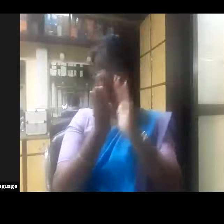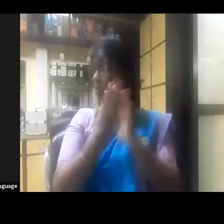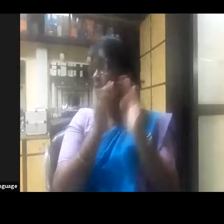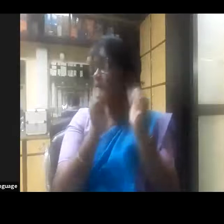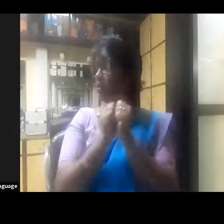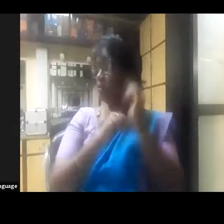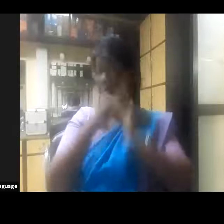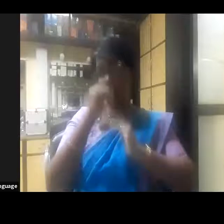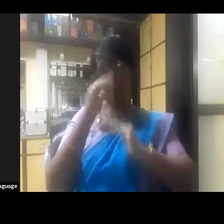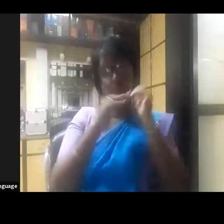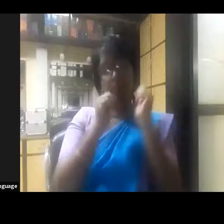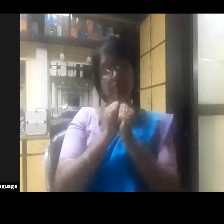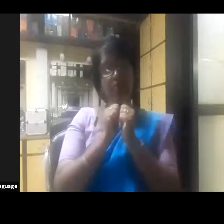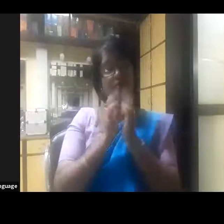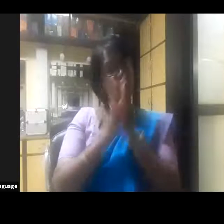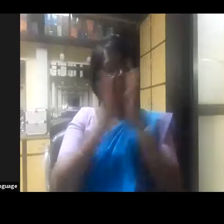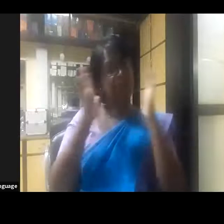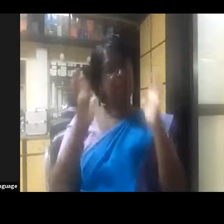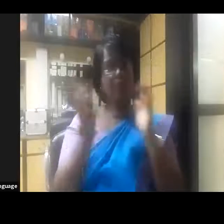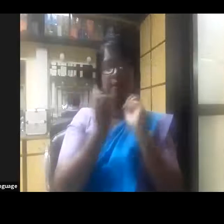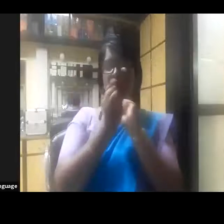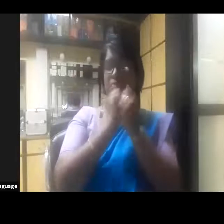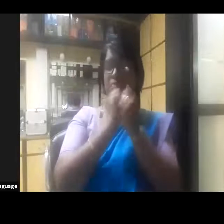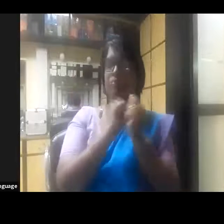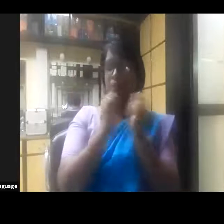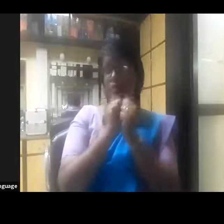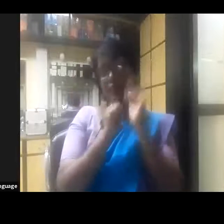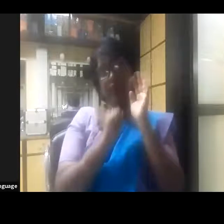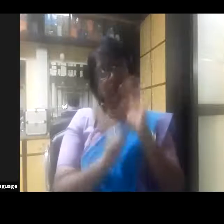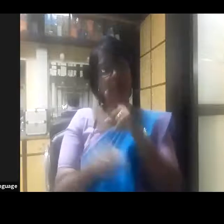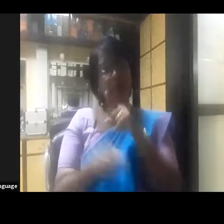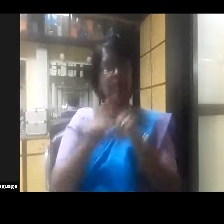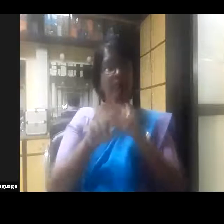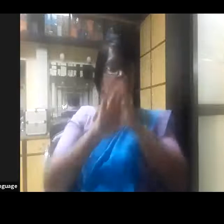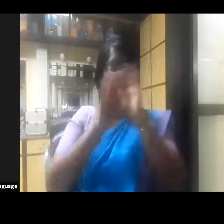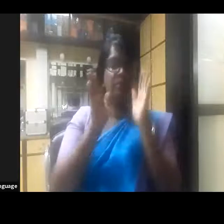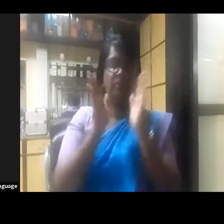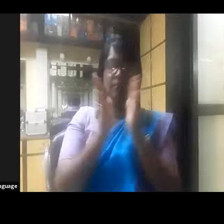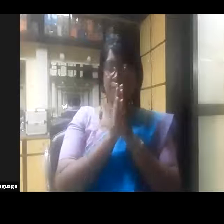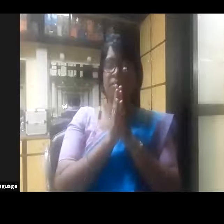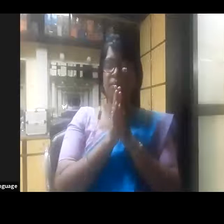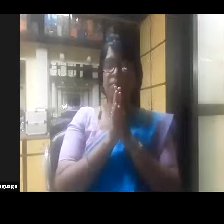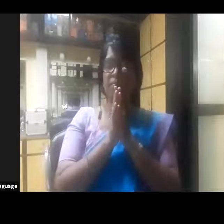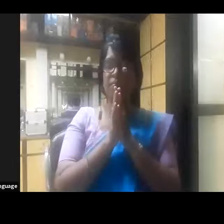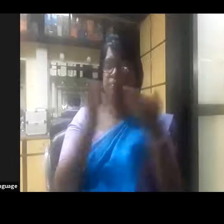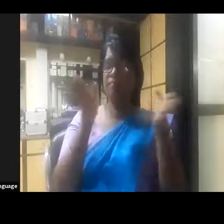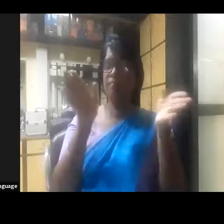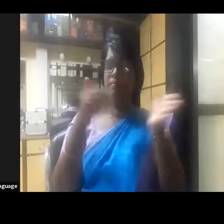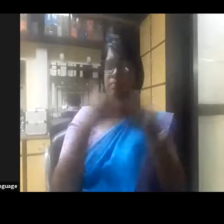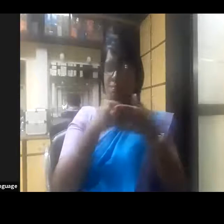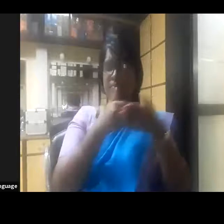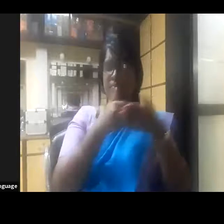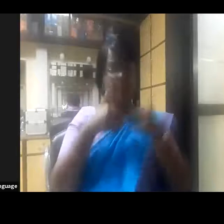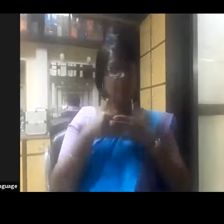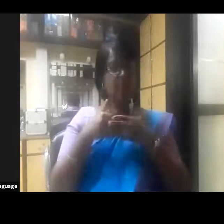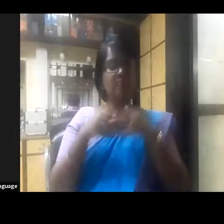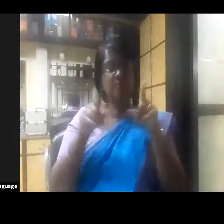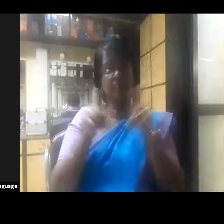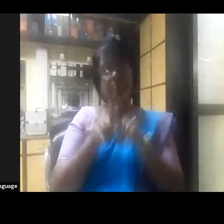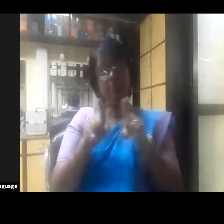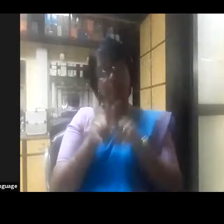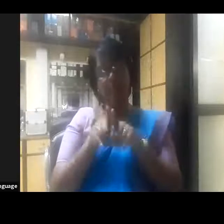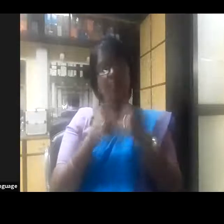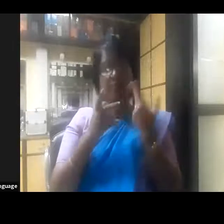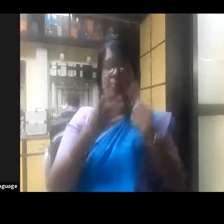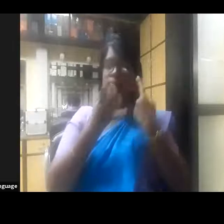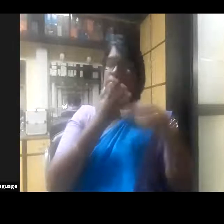shaken the supply chain industry. The lockdowns, restrictions, health and safety protocols, people